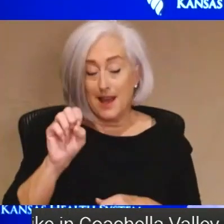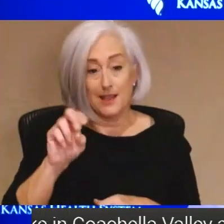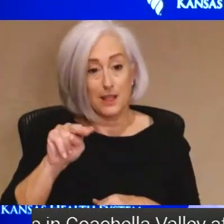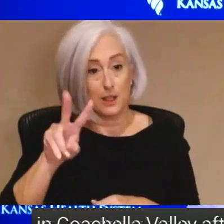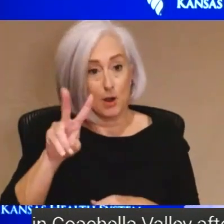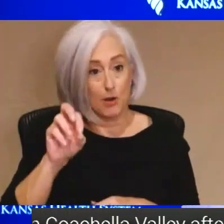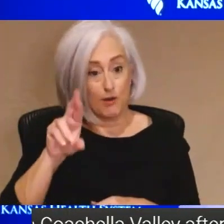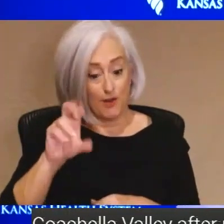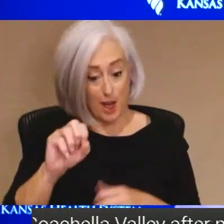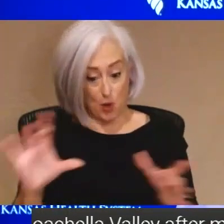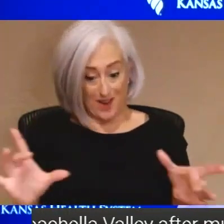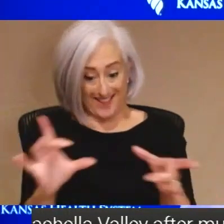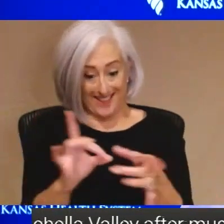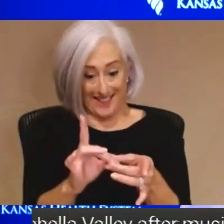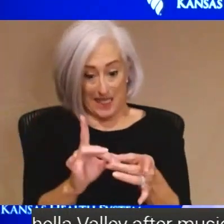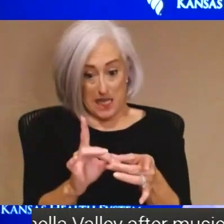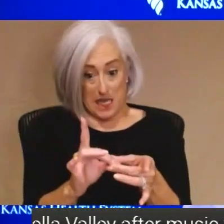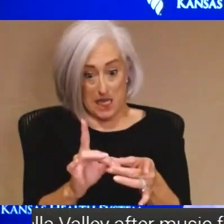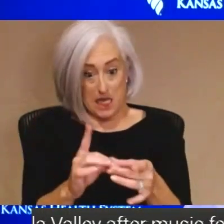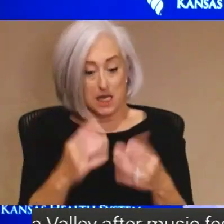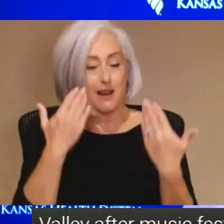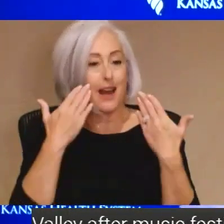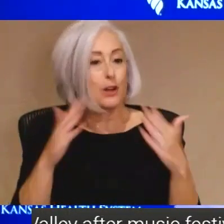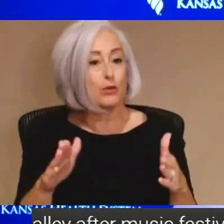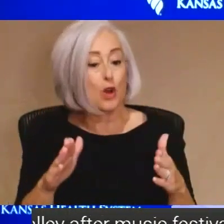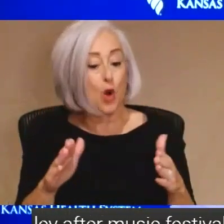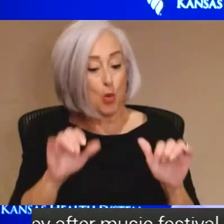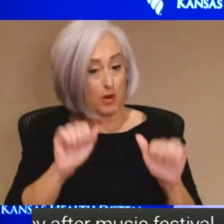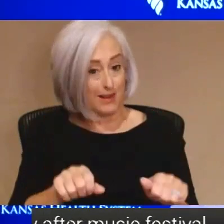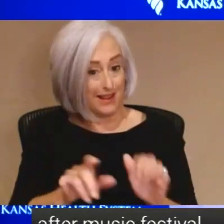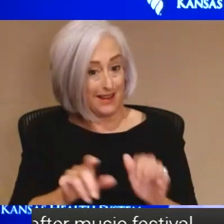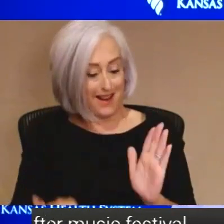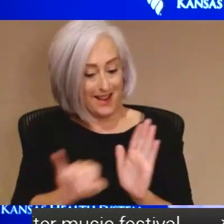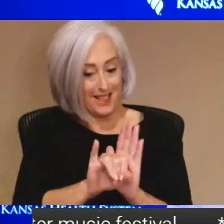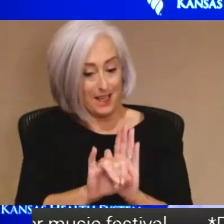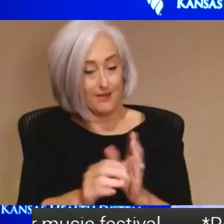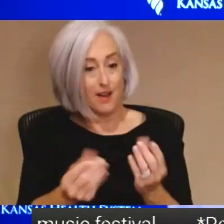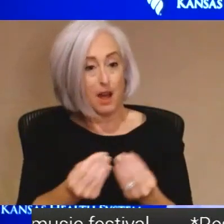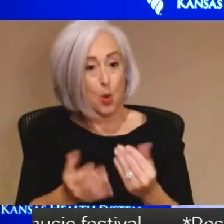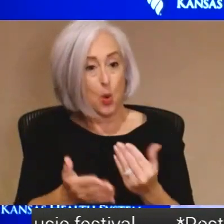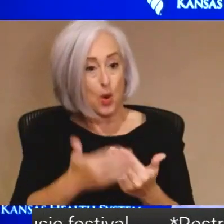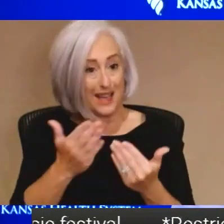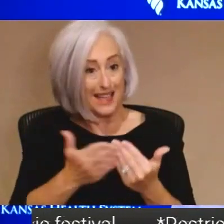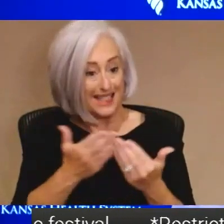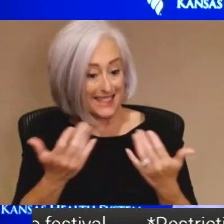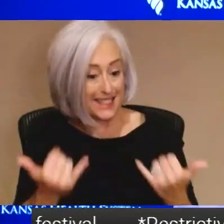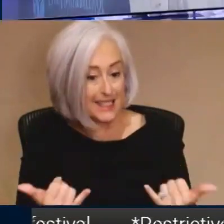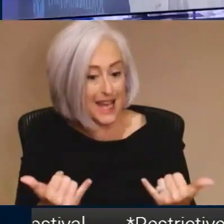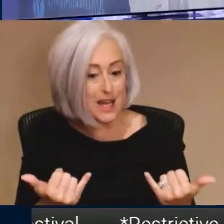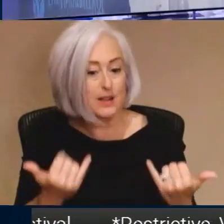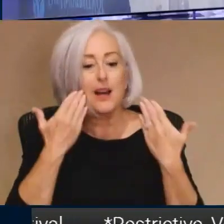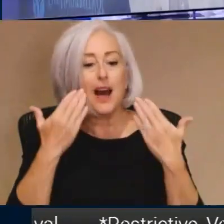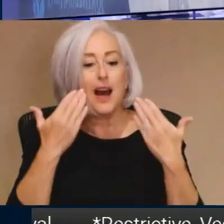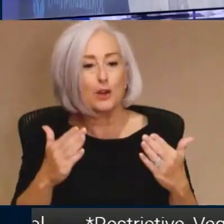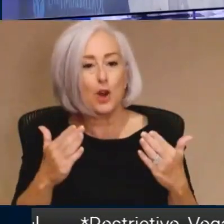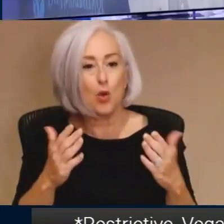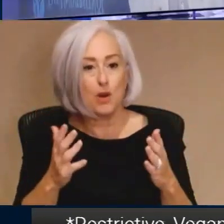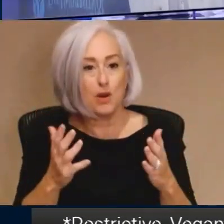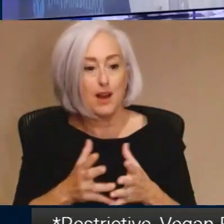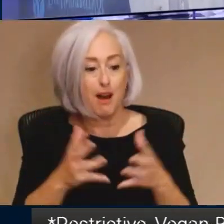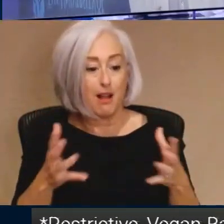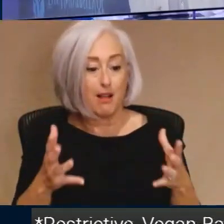we're identifying it easier now? So I think there's a lot of differences and discrepancies between the two. Dr. Lauer, far-fetched or?